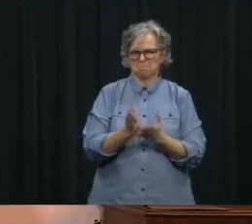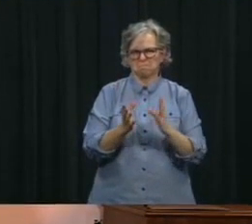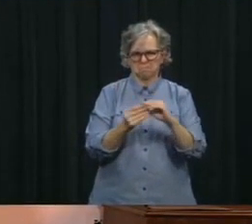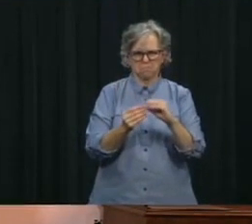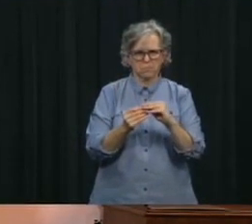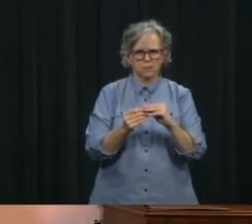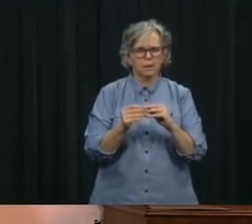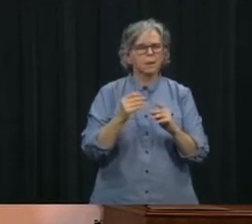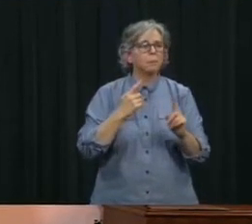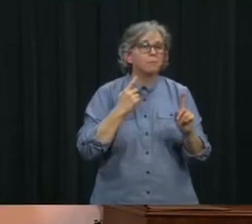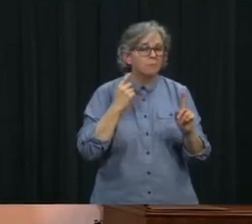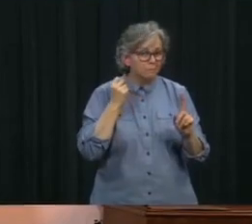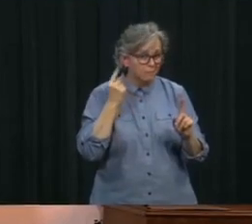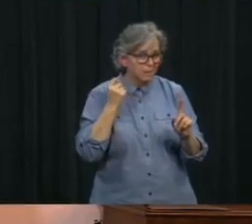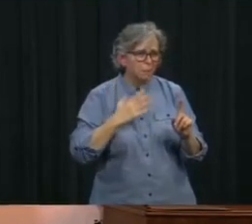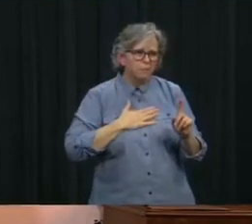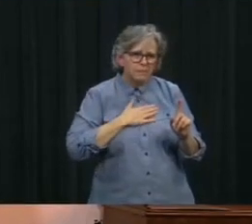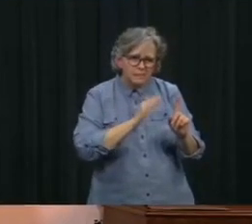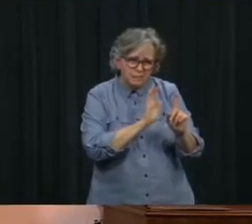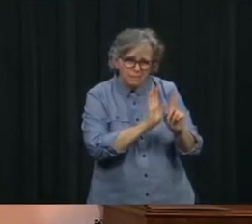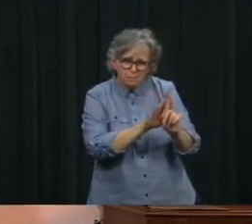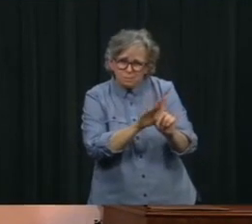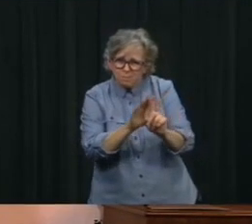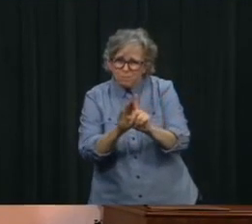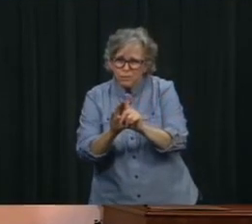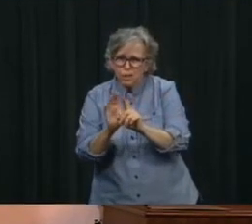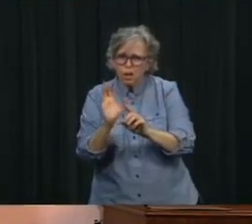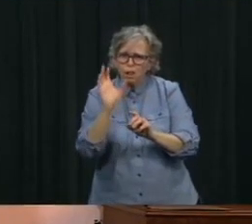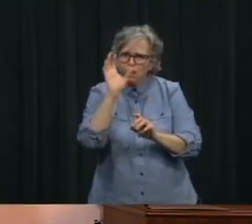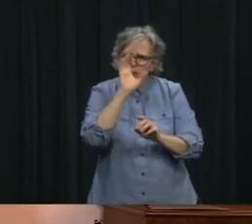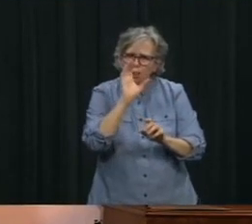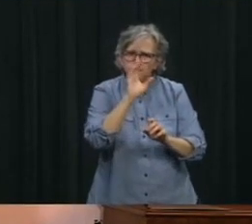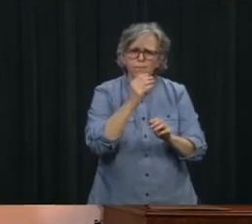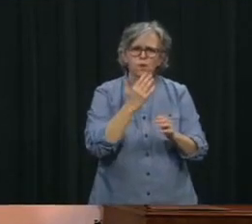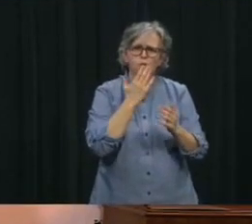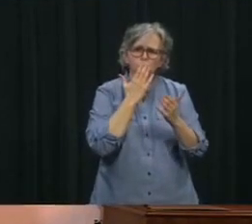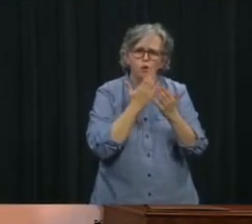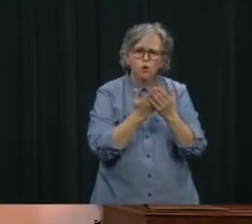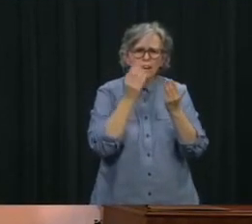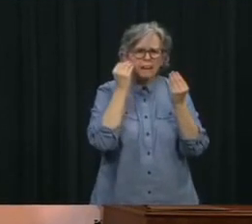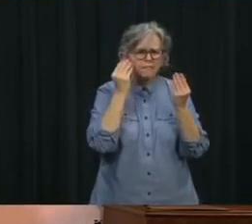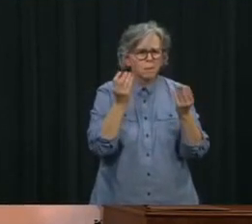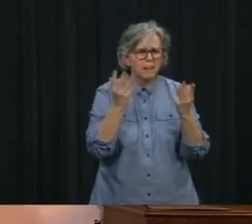please keep going for good information. There's so much misinformation out there right now.